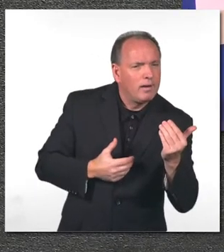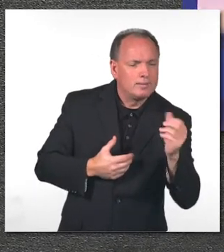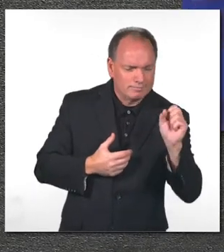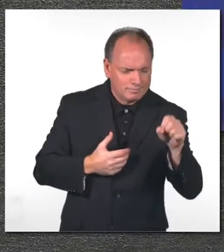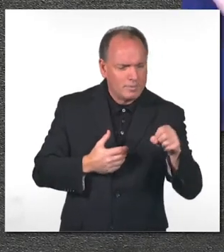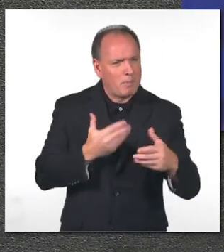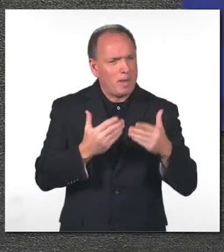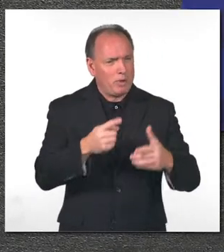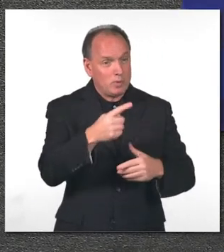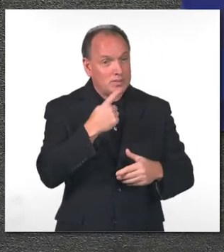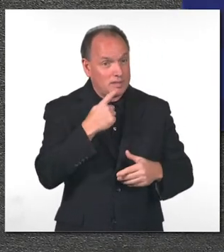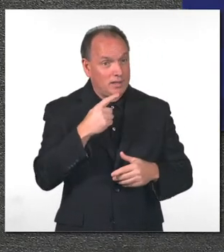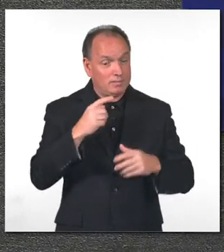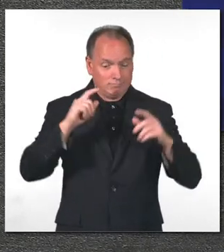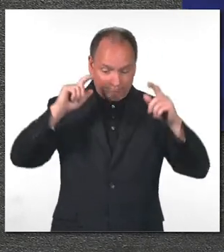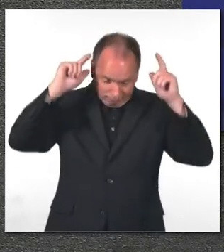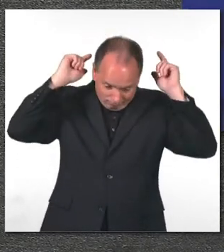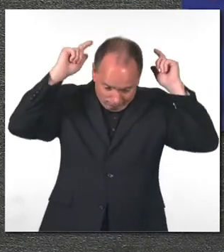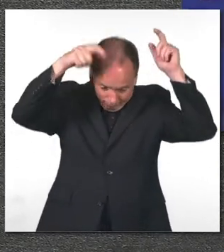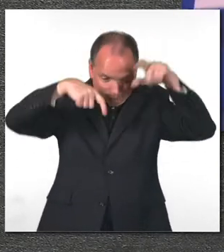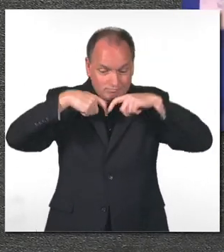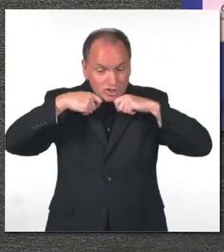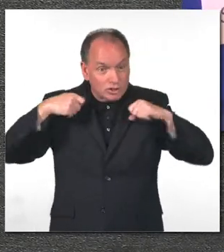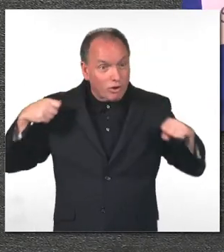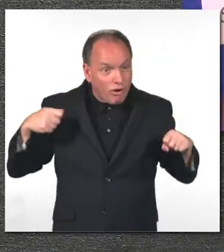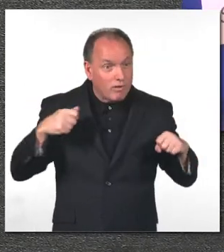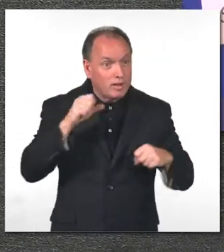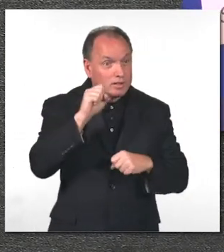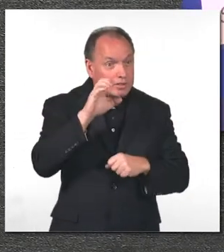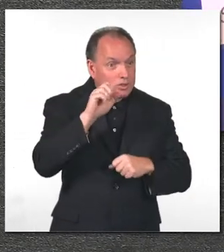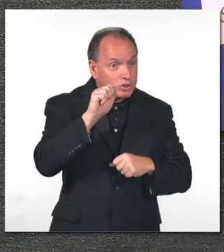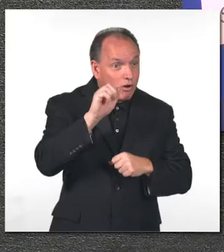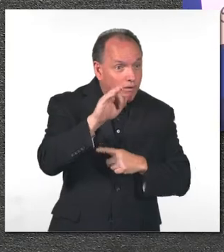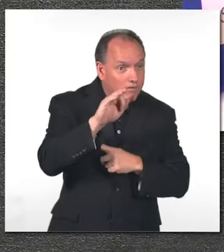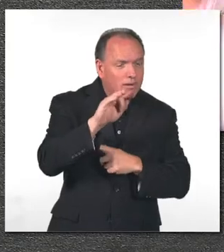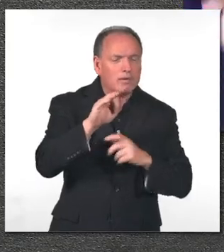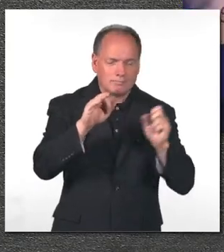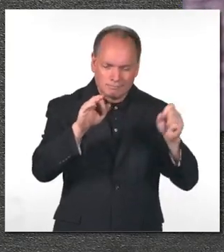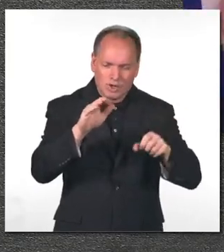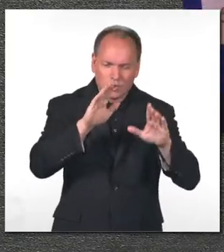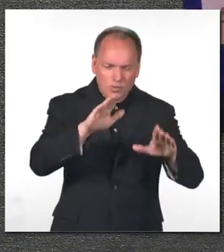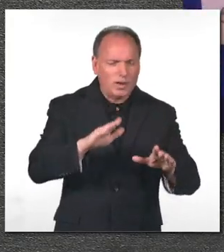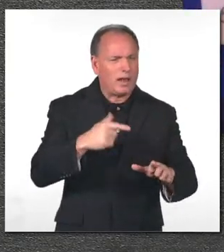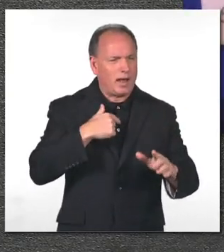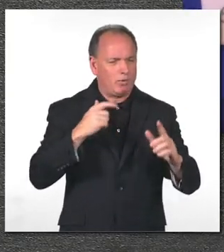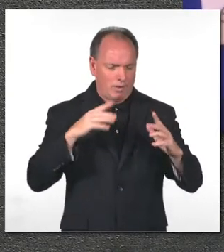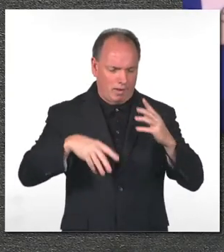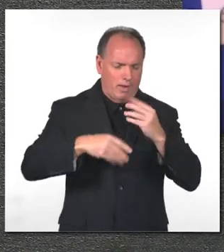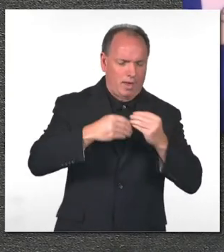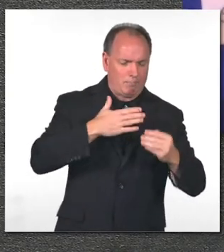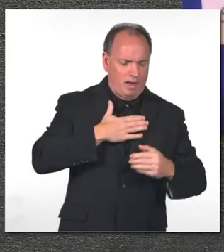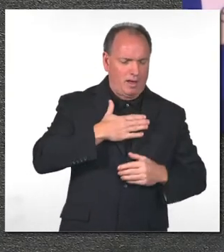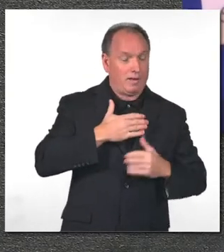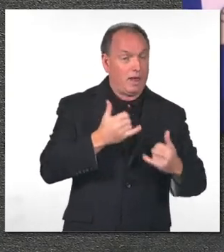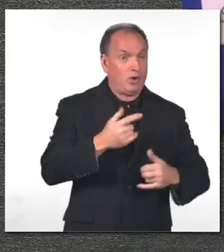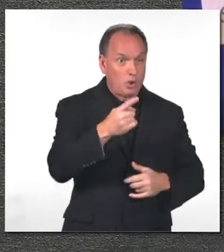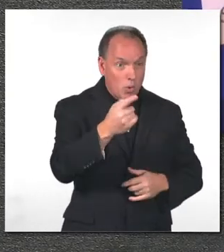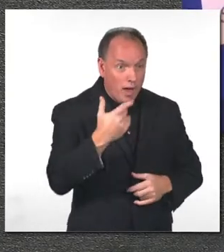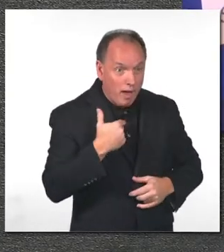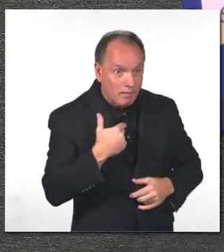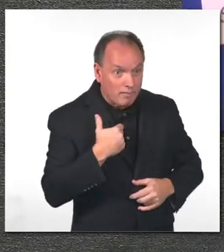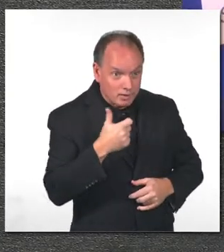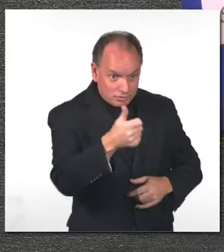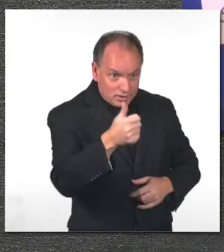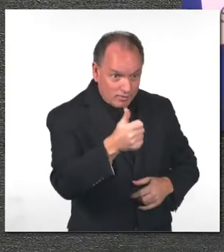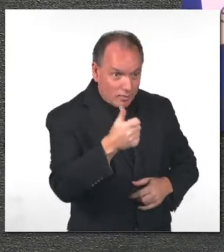Maybe you said scarf. That's a great thing to keep your neck warm so I'm going to put my scarf on right now and if you have one at home you